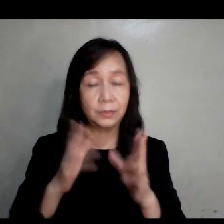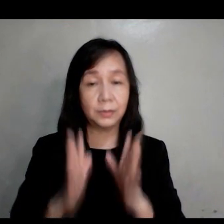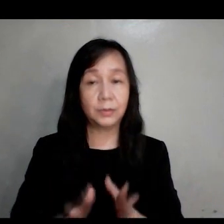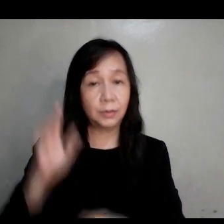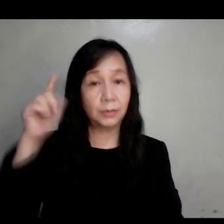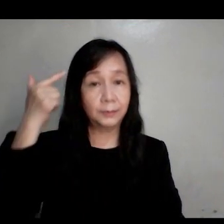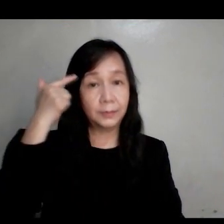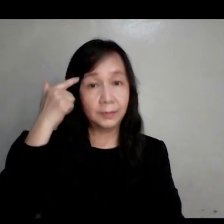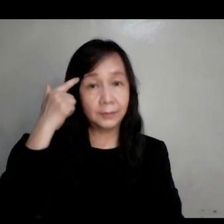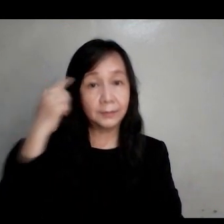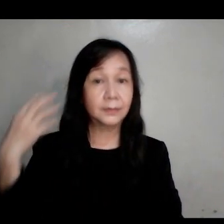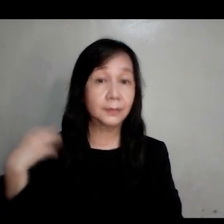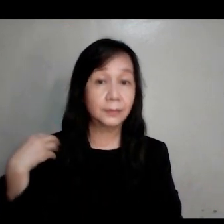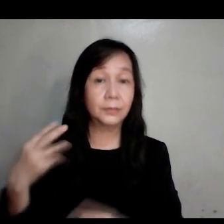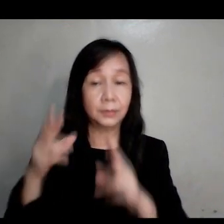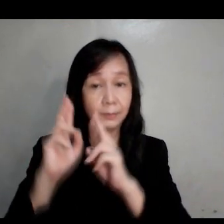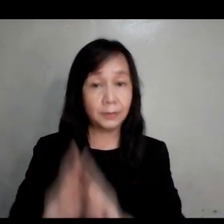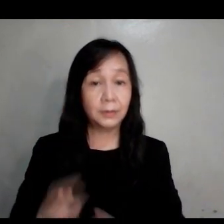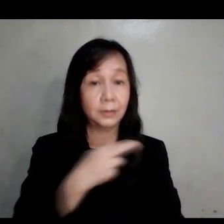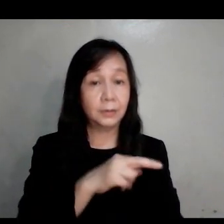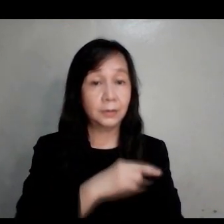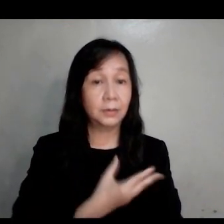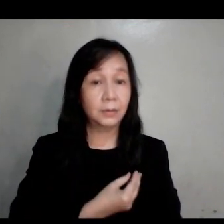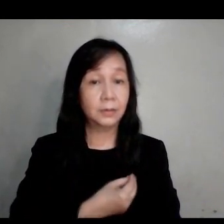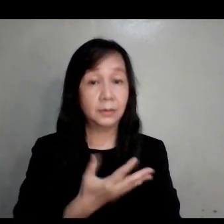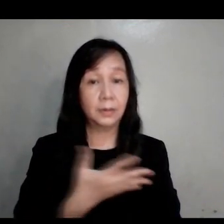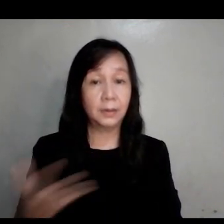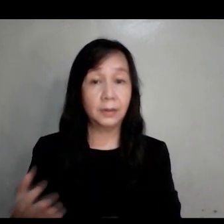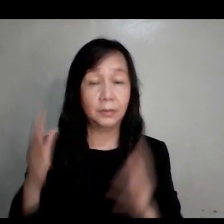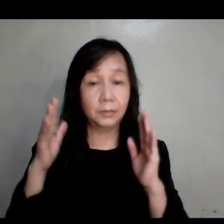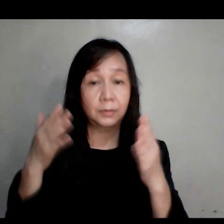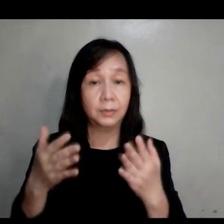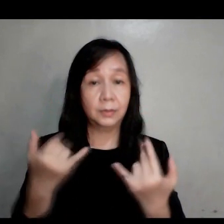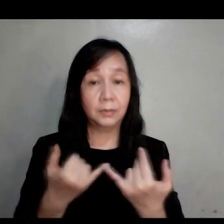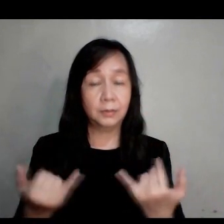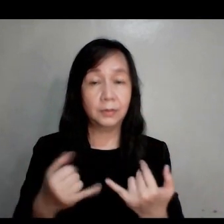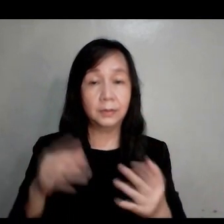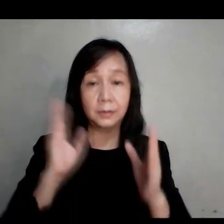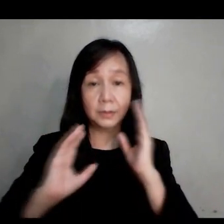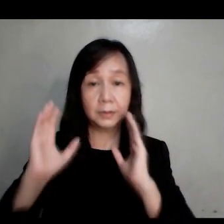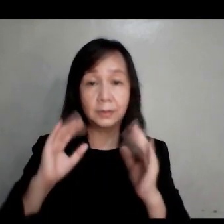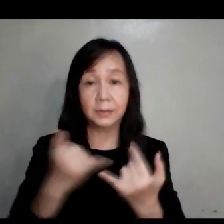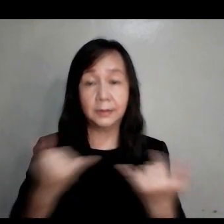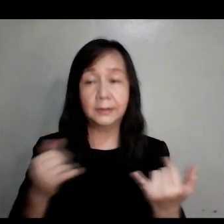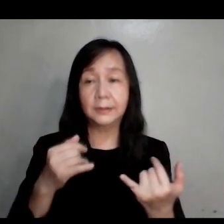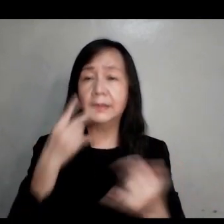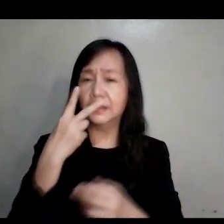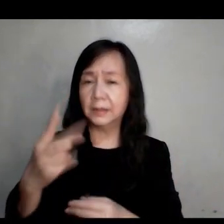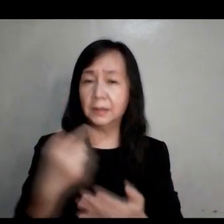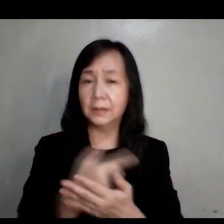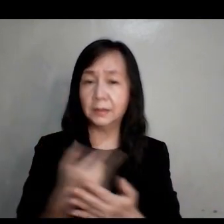May rulers and government officials respect the religious conscience and convictions of their citizens, and see